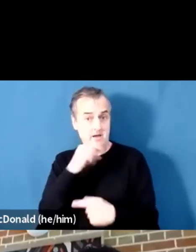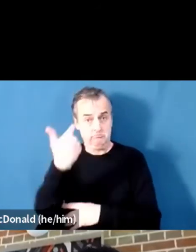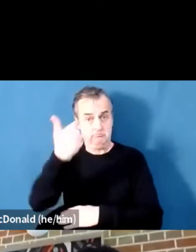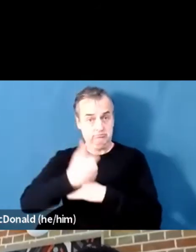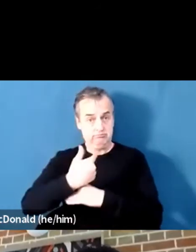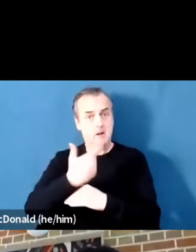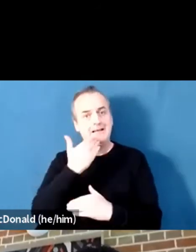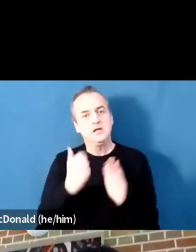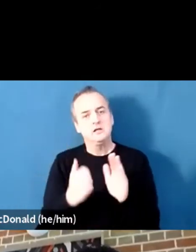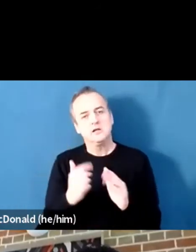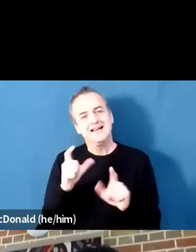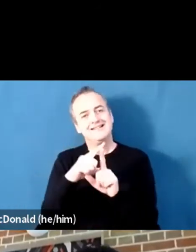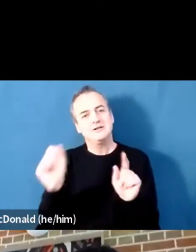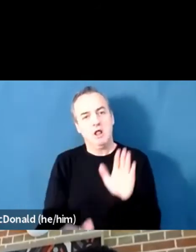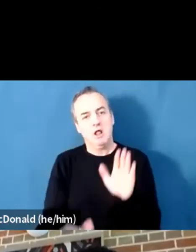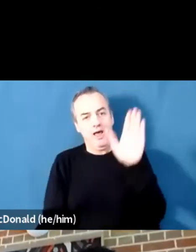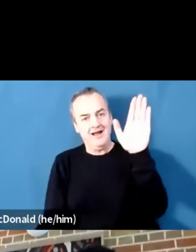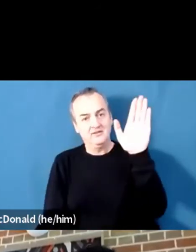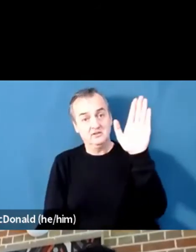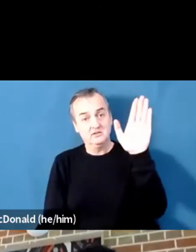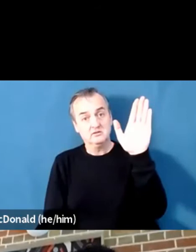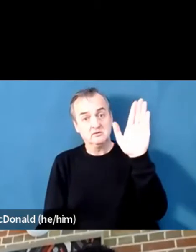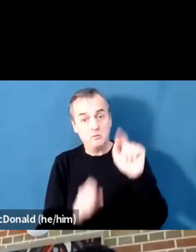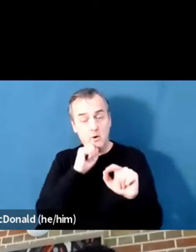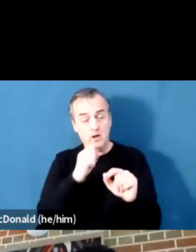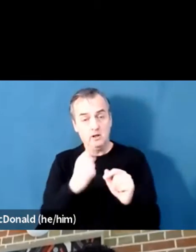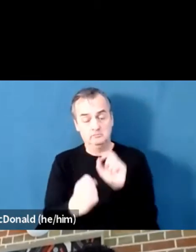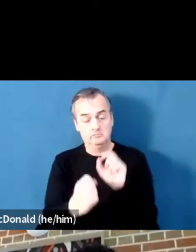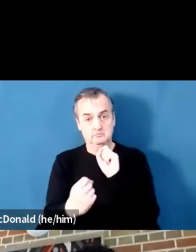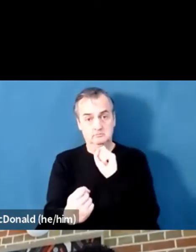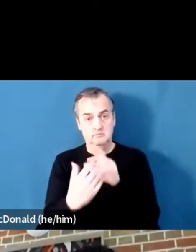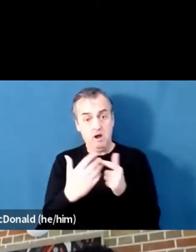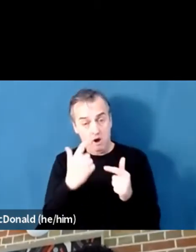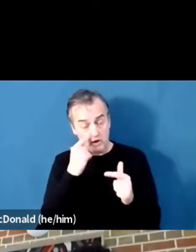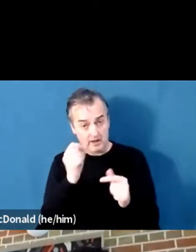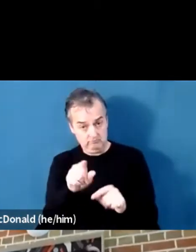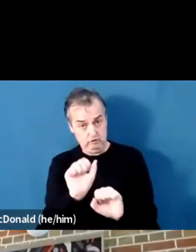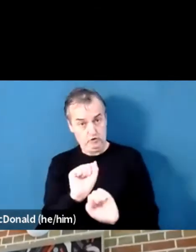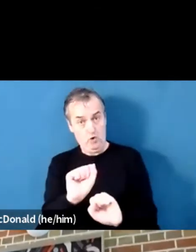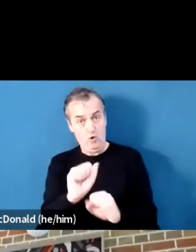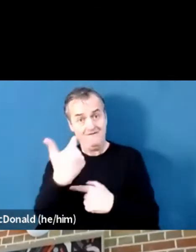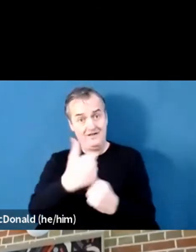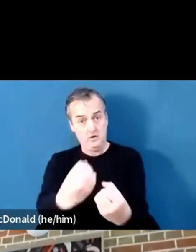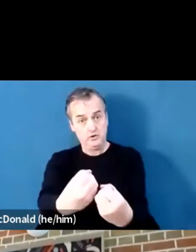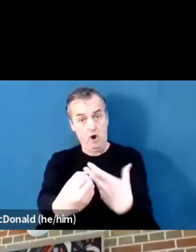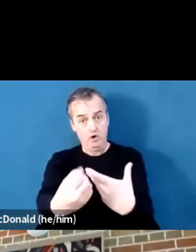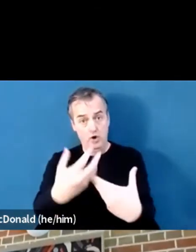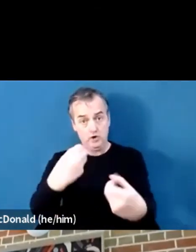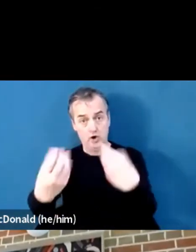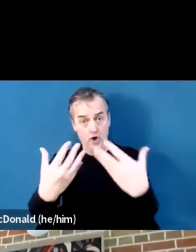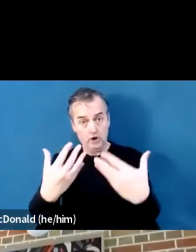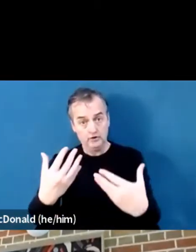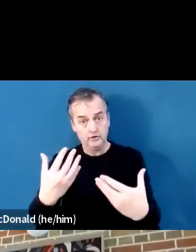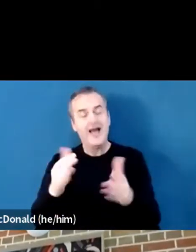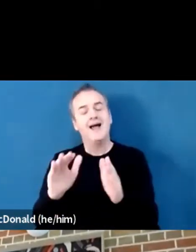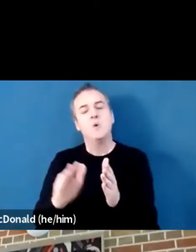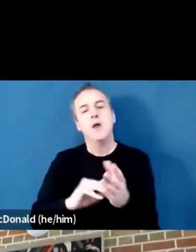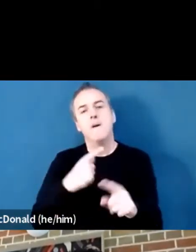ask, or you could start turning your videos back on, then we'll know that you want to ask a question. But yeah, Max.